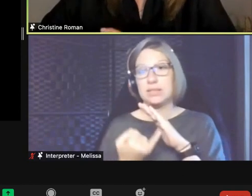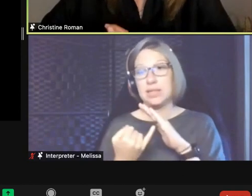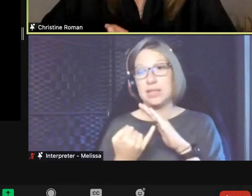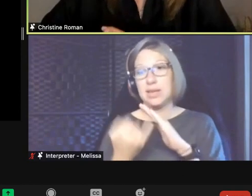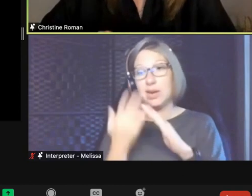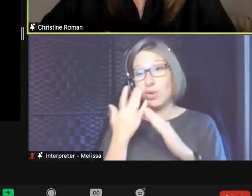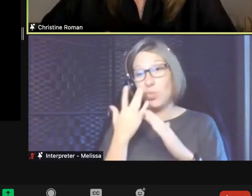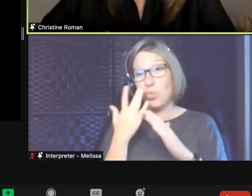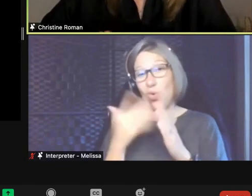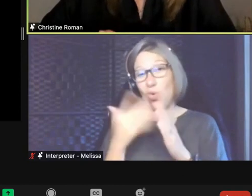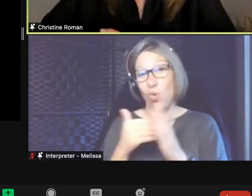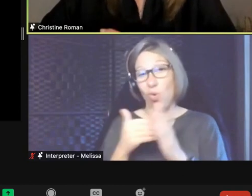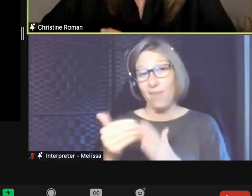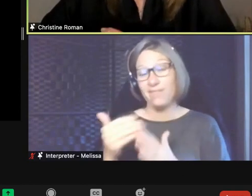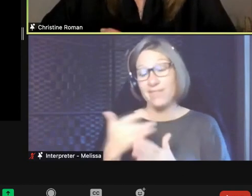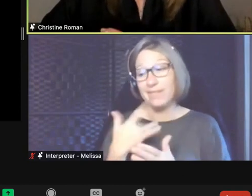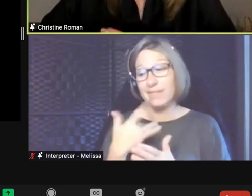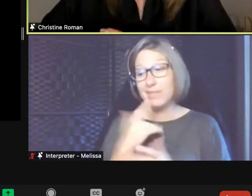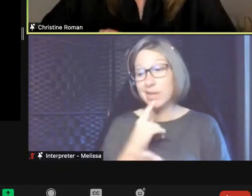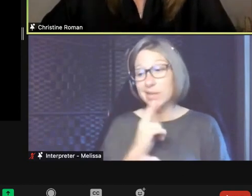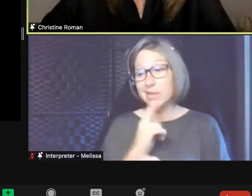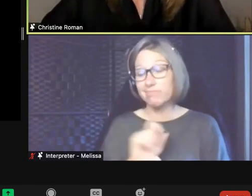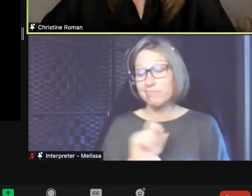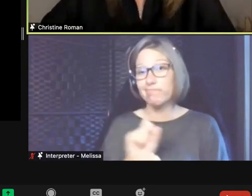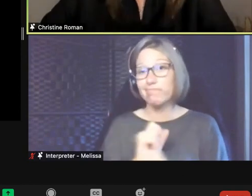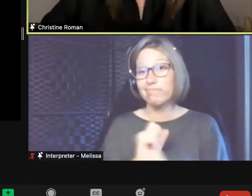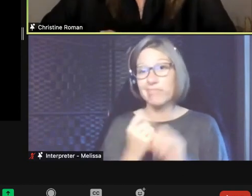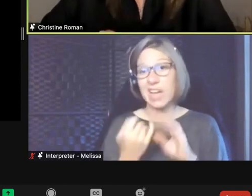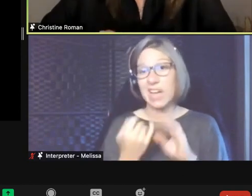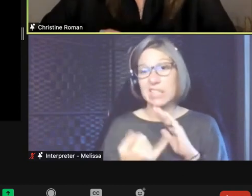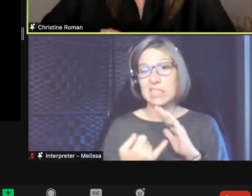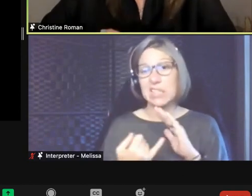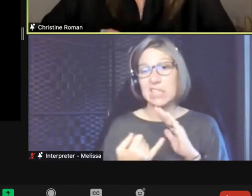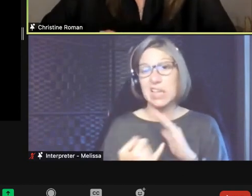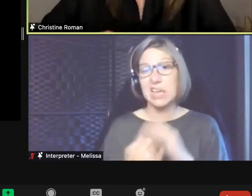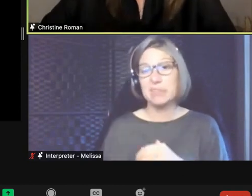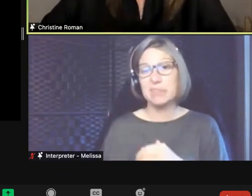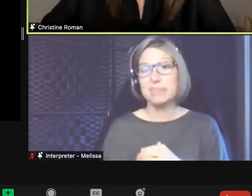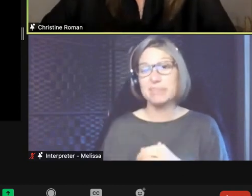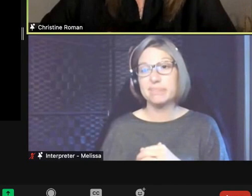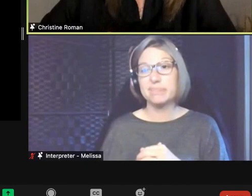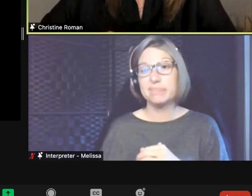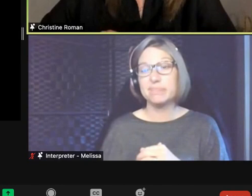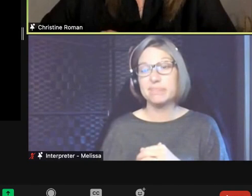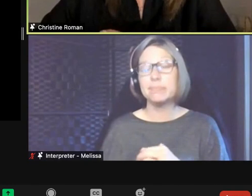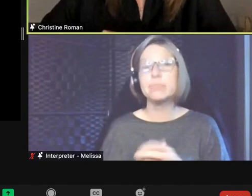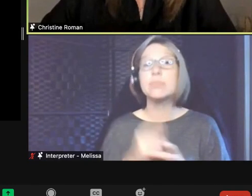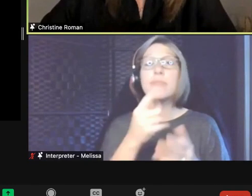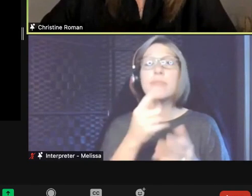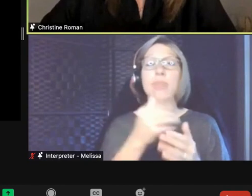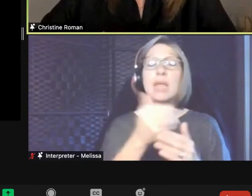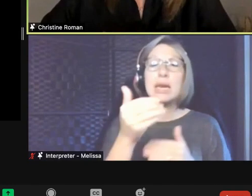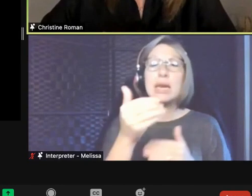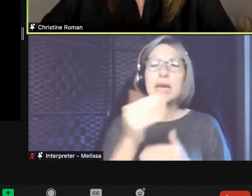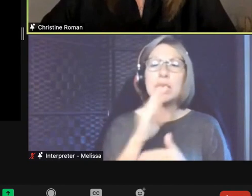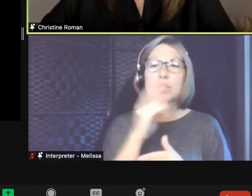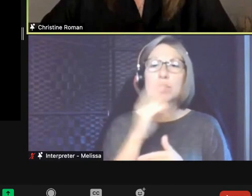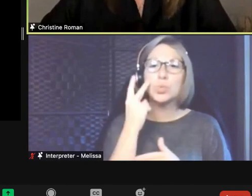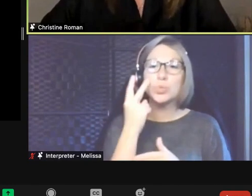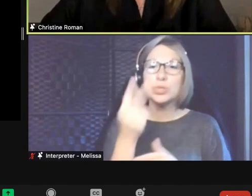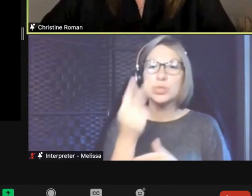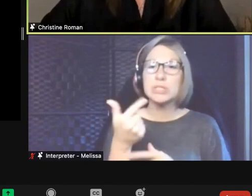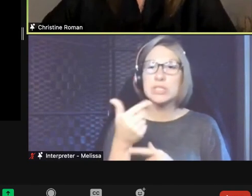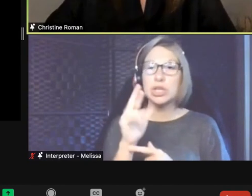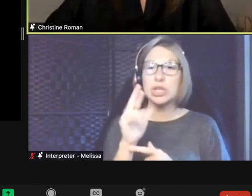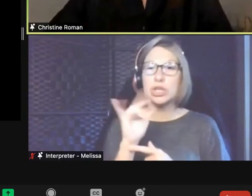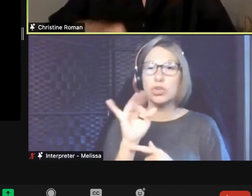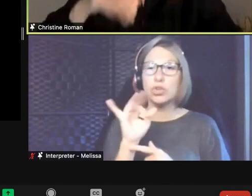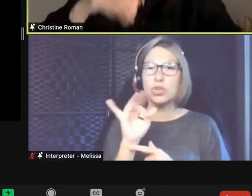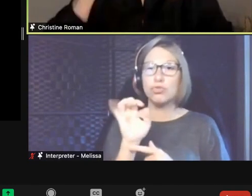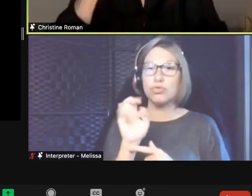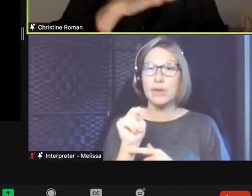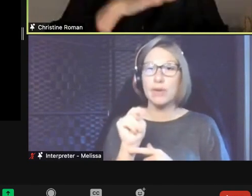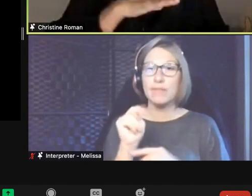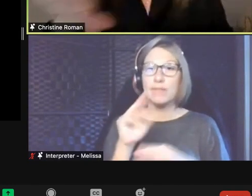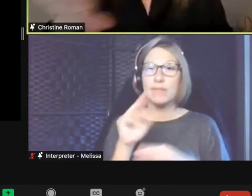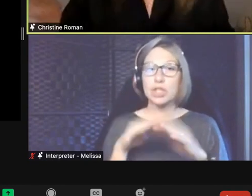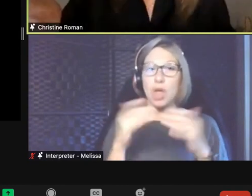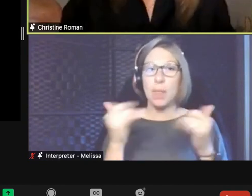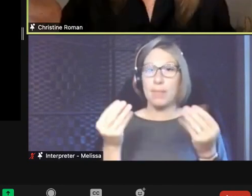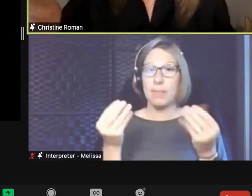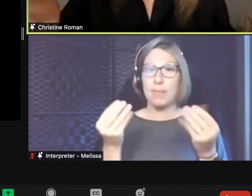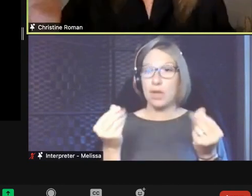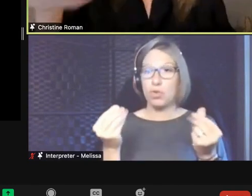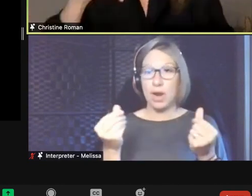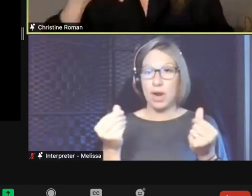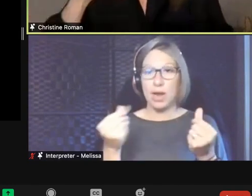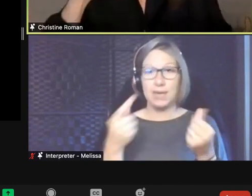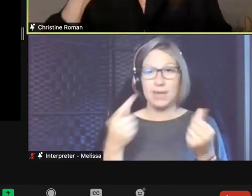Griffin is on a playground, you'll see next, and he doesn't know this playground. He is specifically taken to this new playground where he doesn't know any